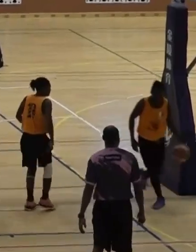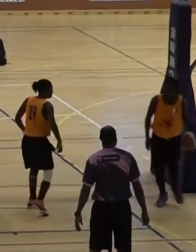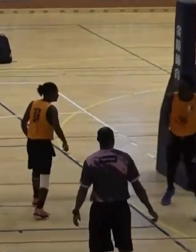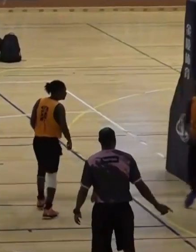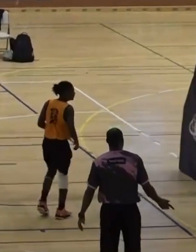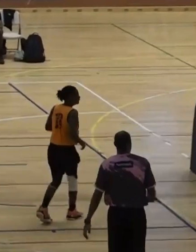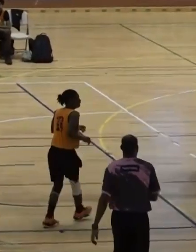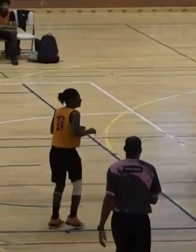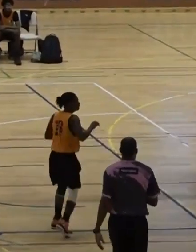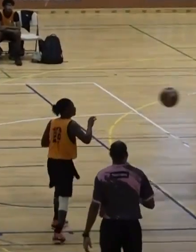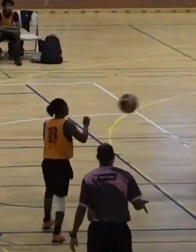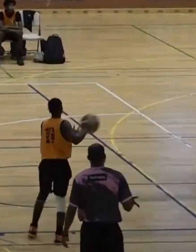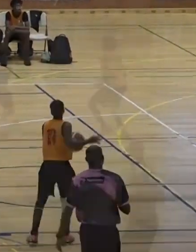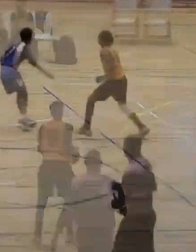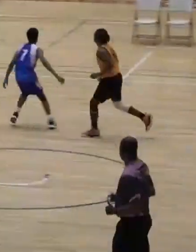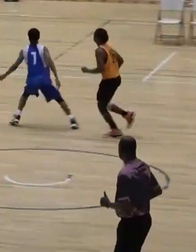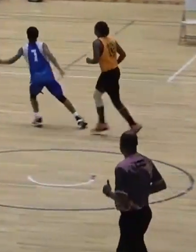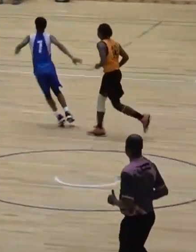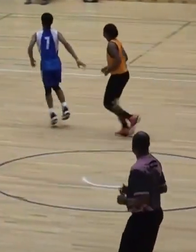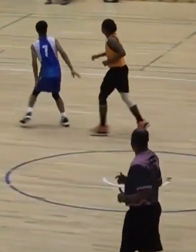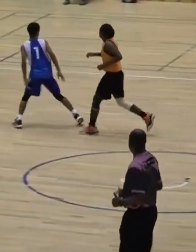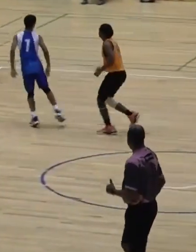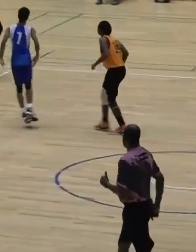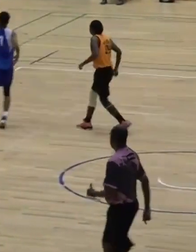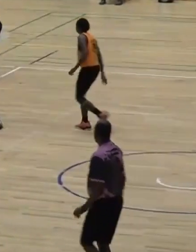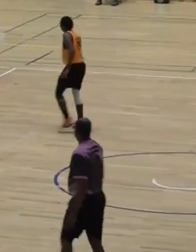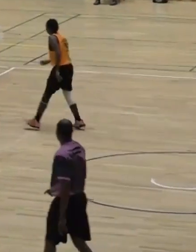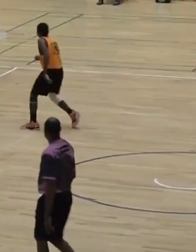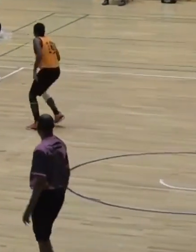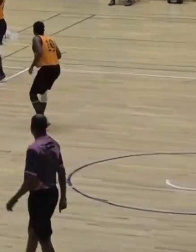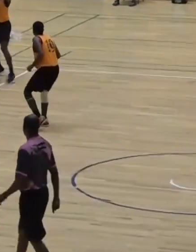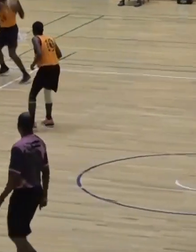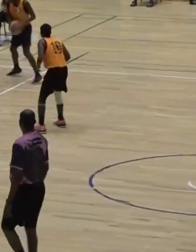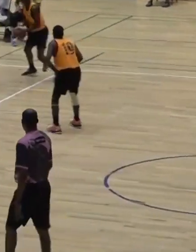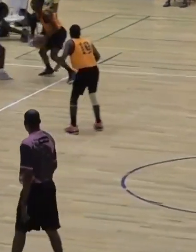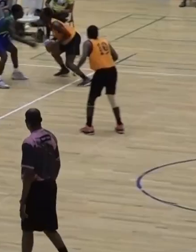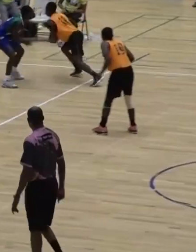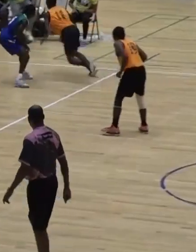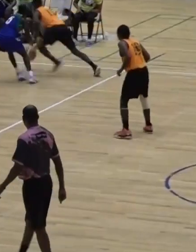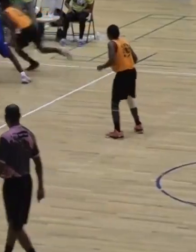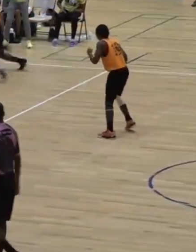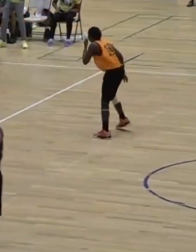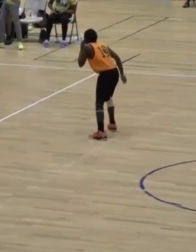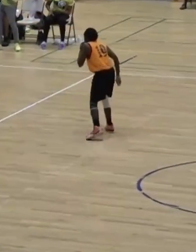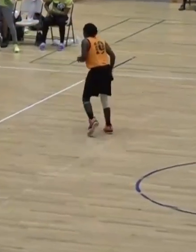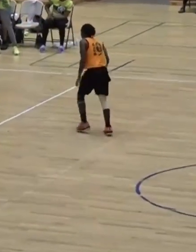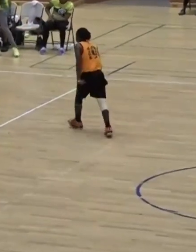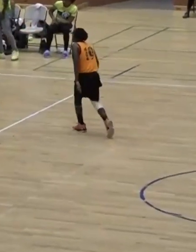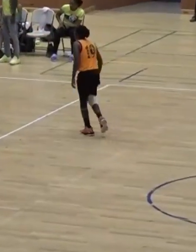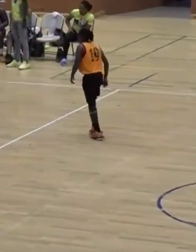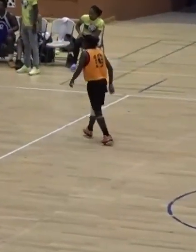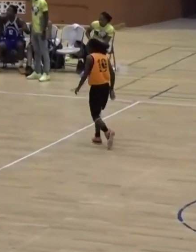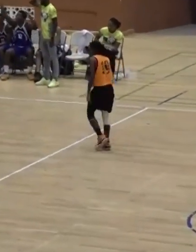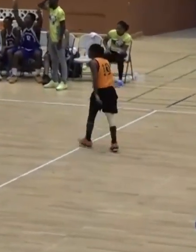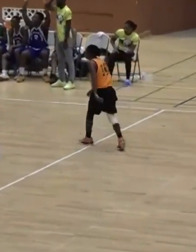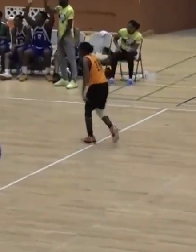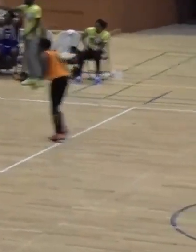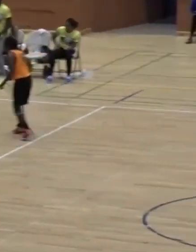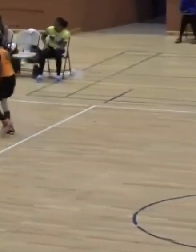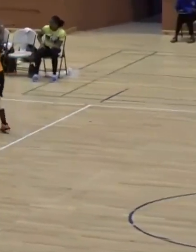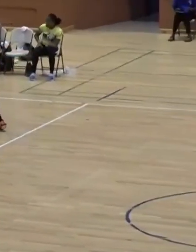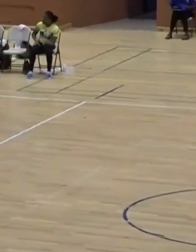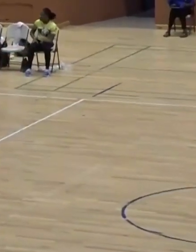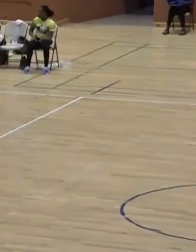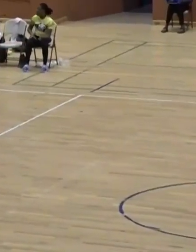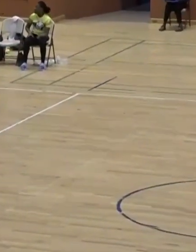for 2 more for SMS. Joshua Harvey driving hard in the paint, meets a 3-man defense and dishes back